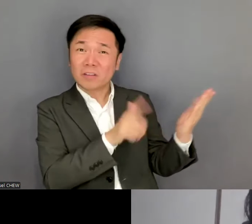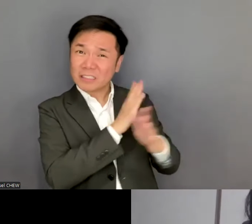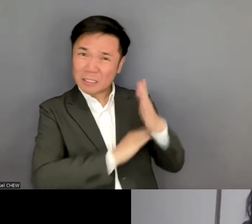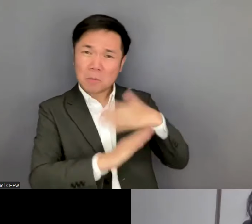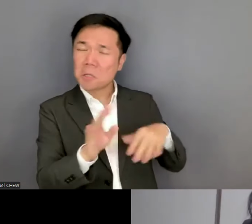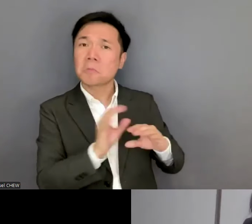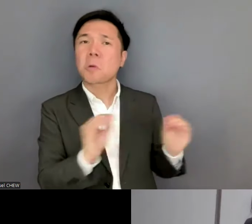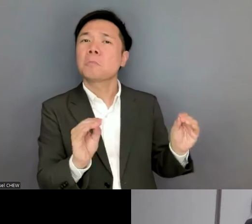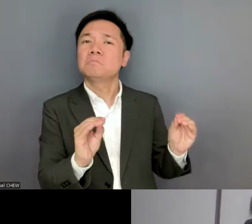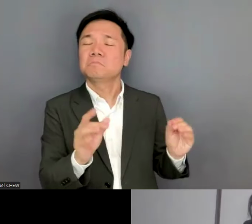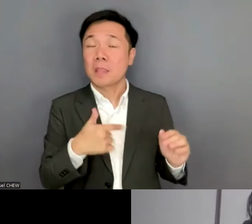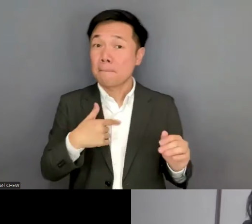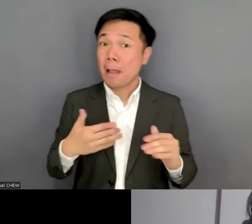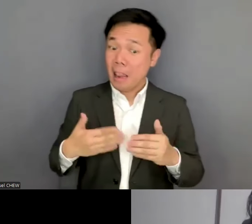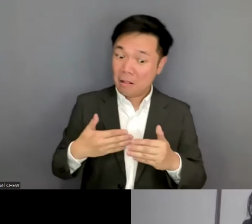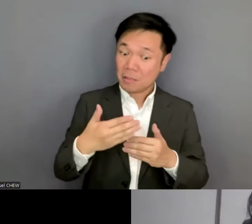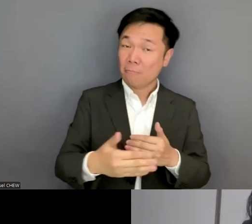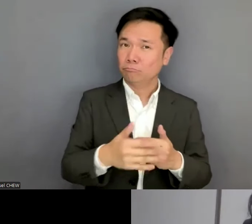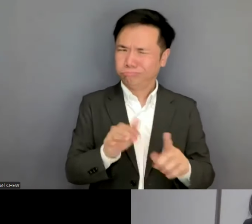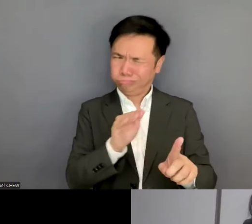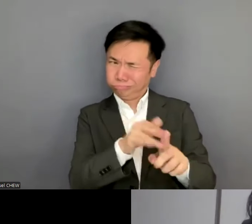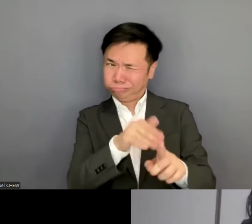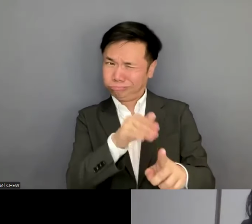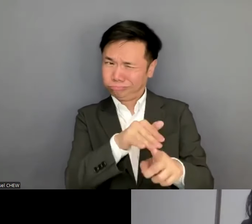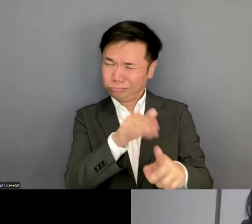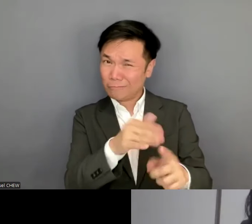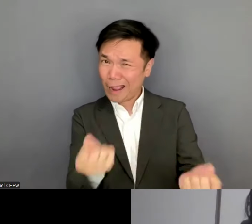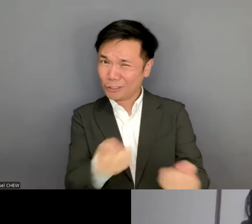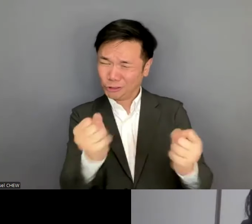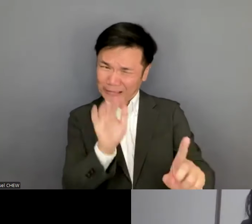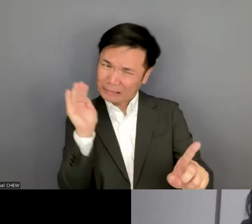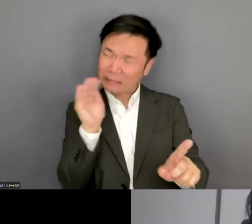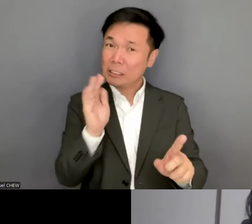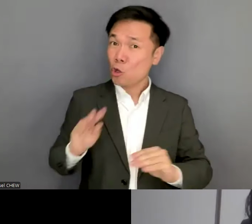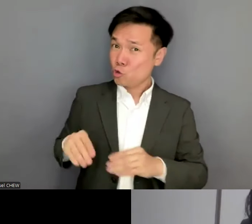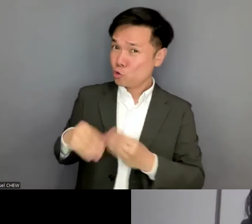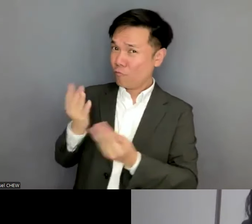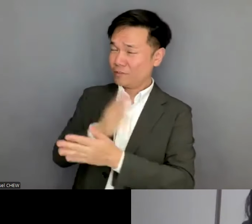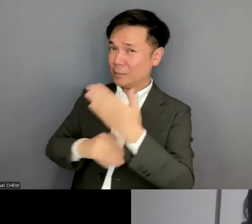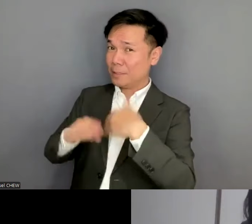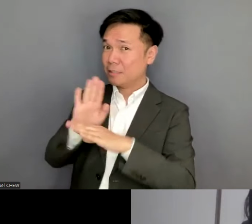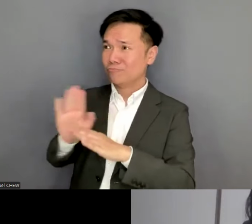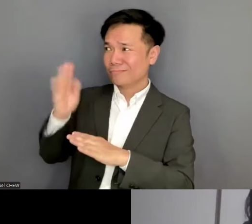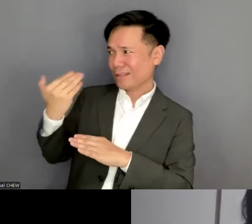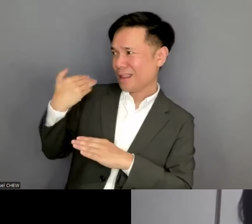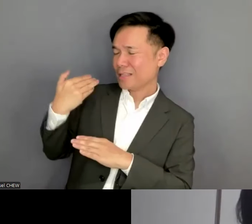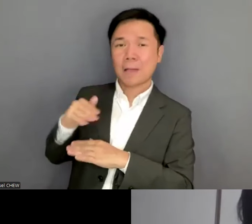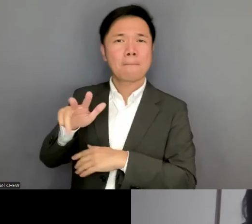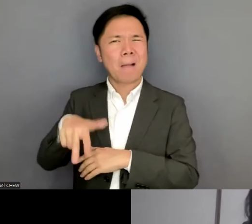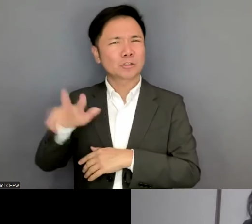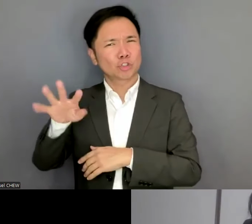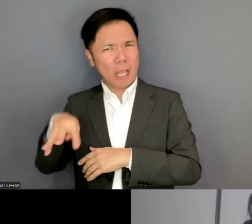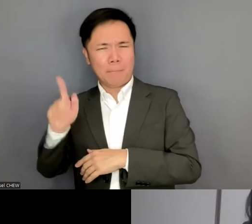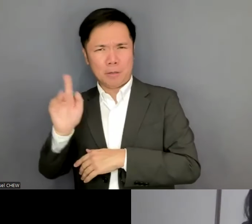to action, in which a lot of youth with disabilities participated online in March or April